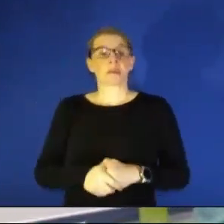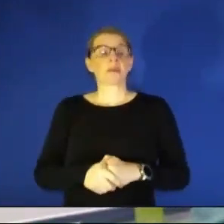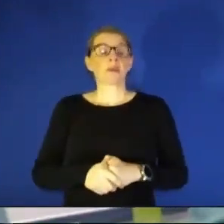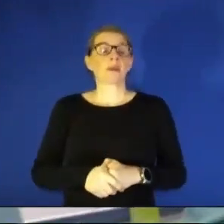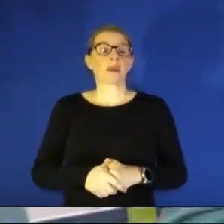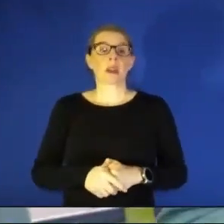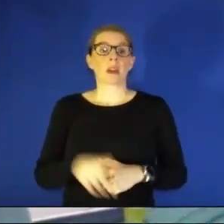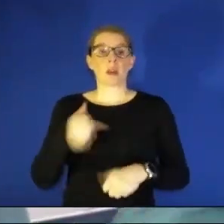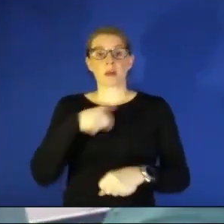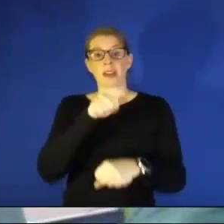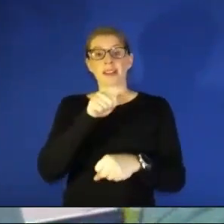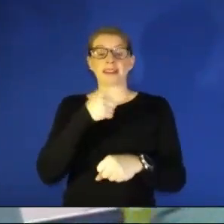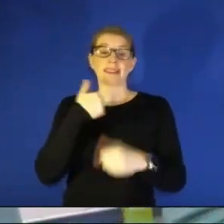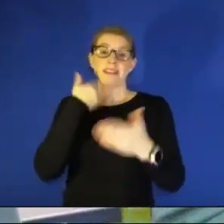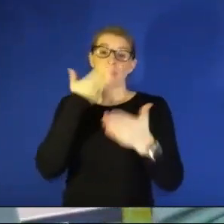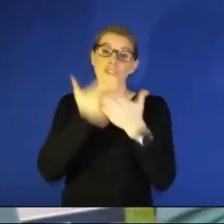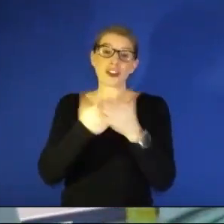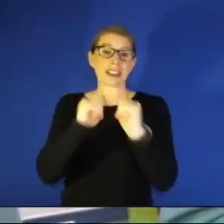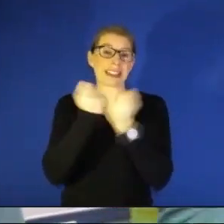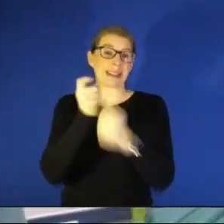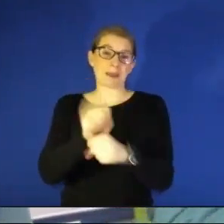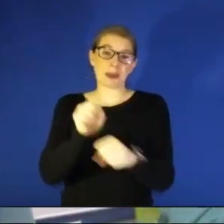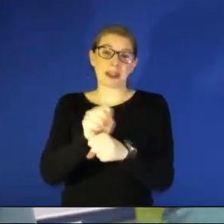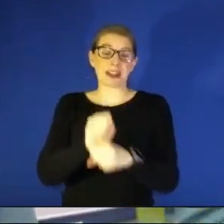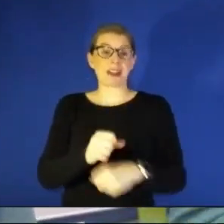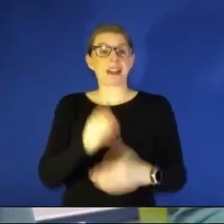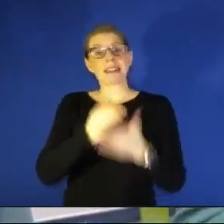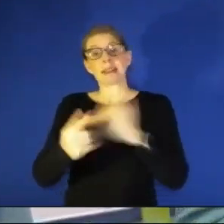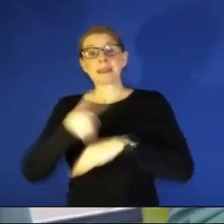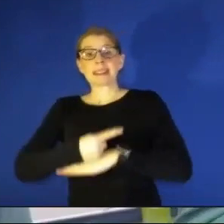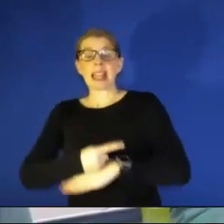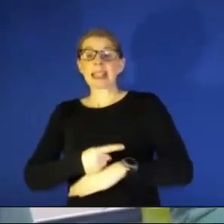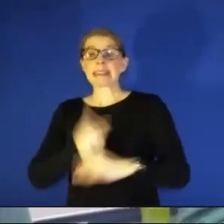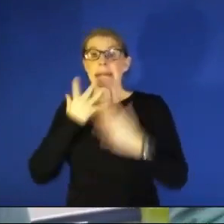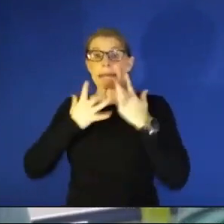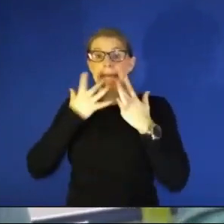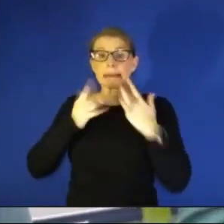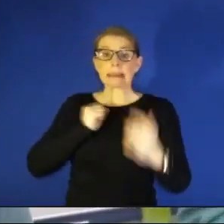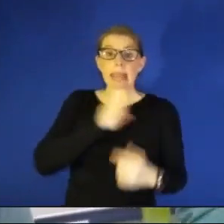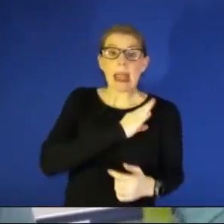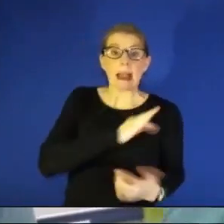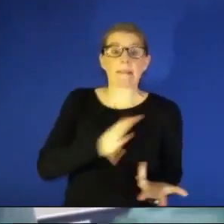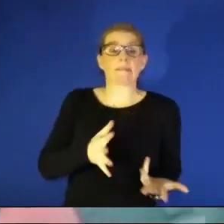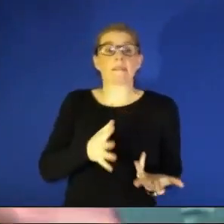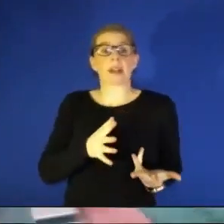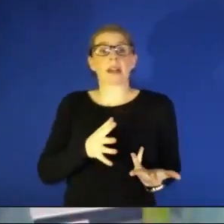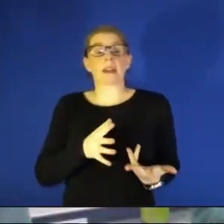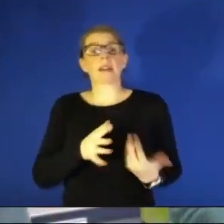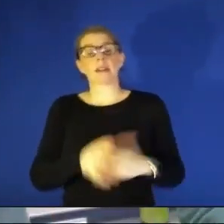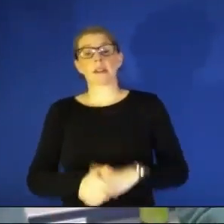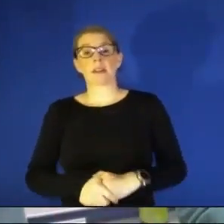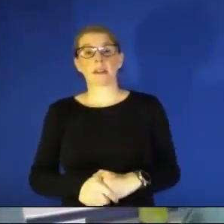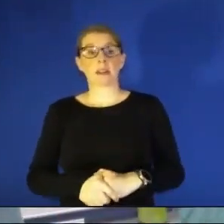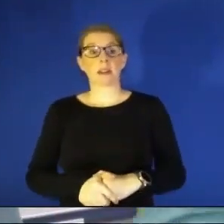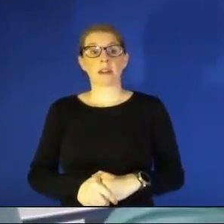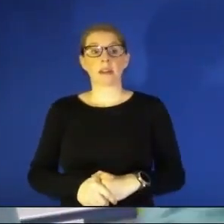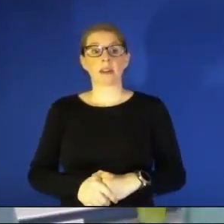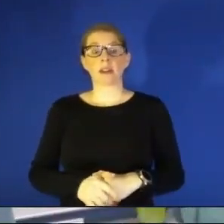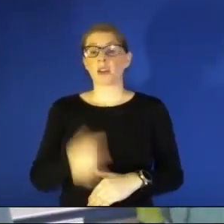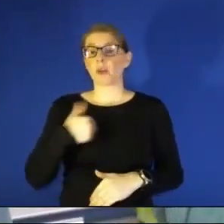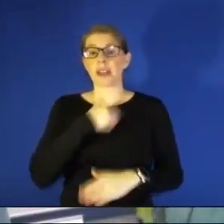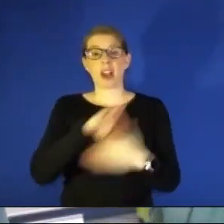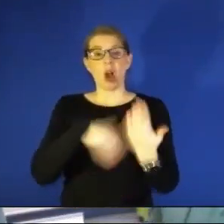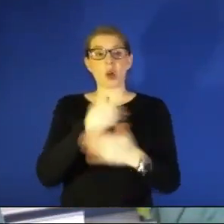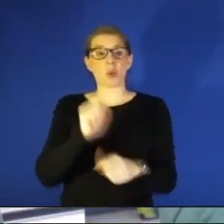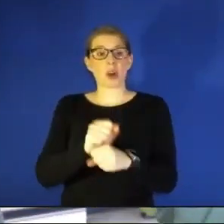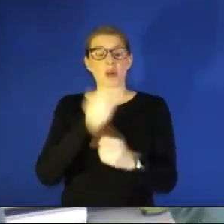good teamwork, and then days that we might be a little short or staffing might look a little tight, we all work so well together that people are